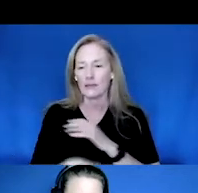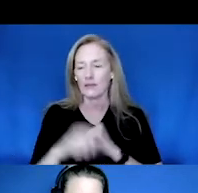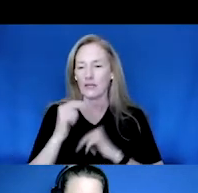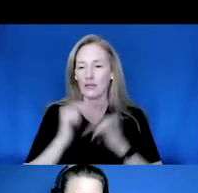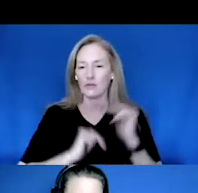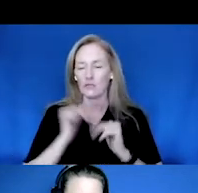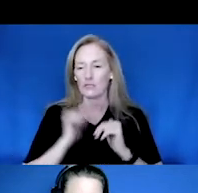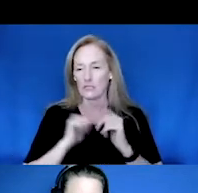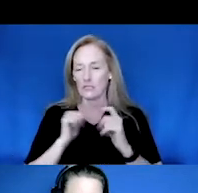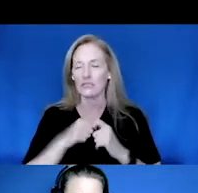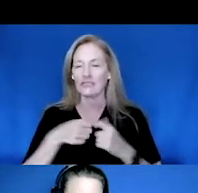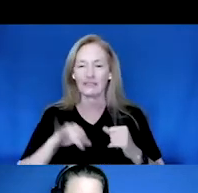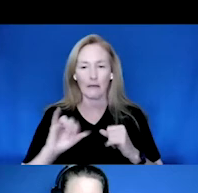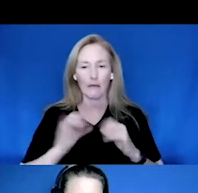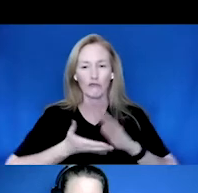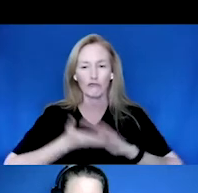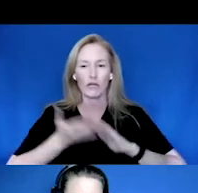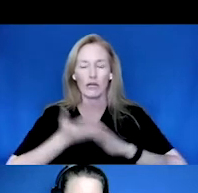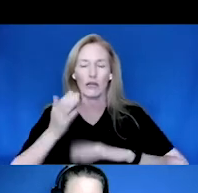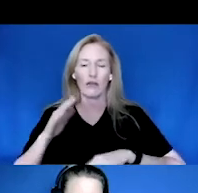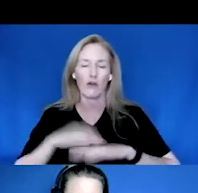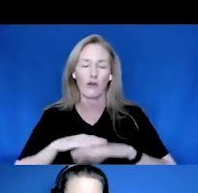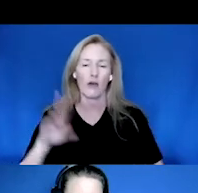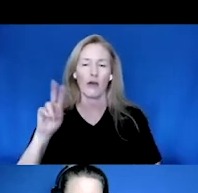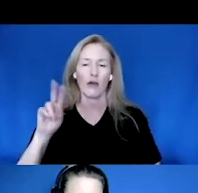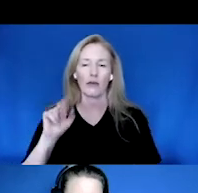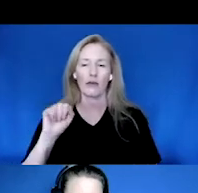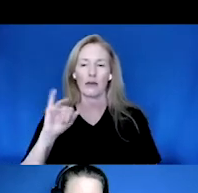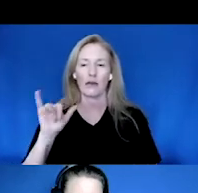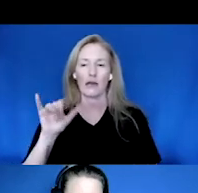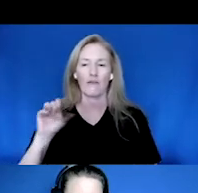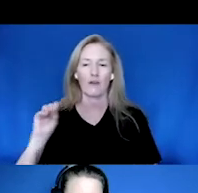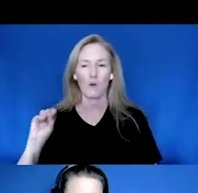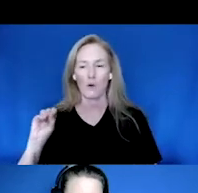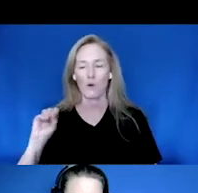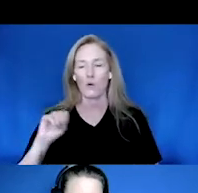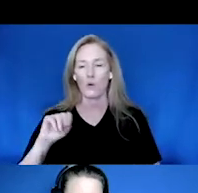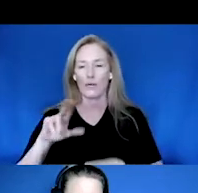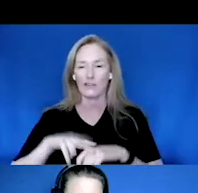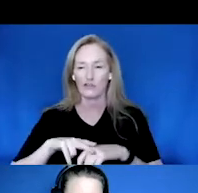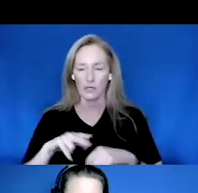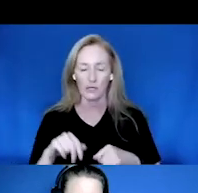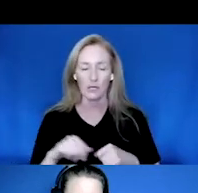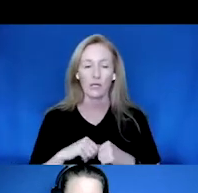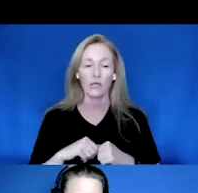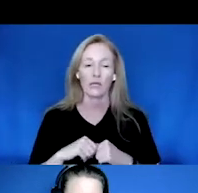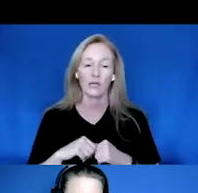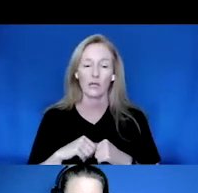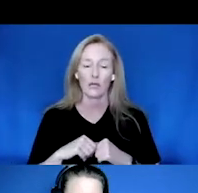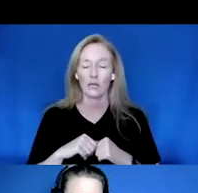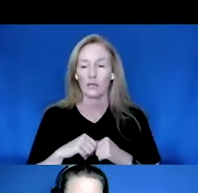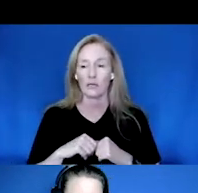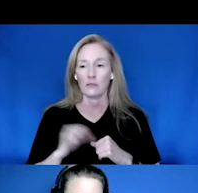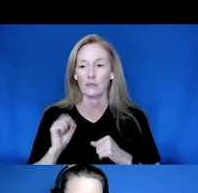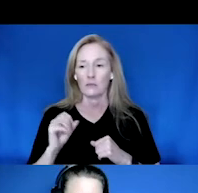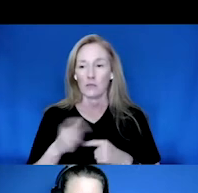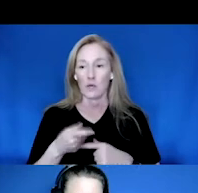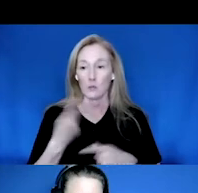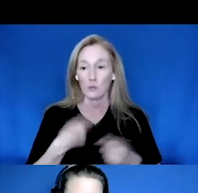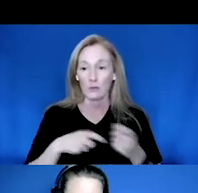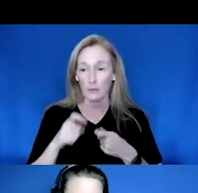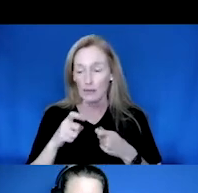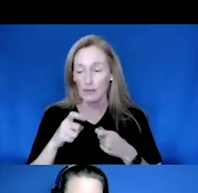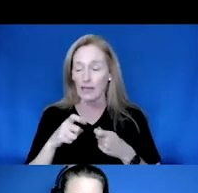Navajo Nation. So just to give you an idea, to fully replace the Phoenix Indian